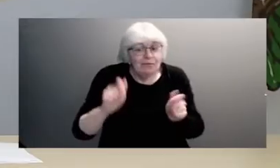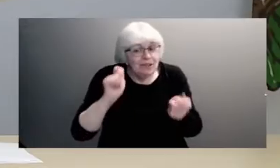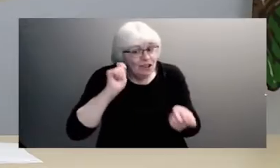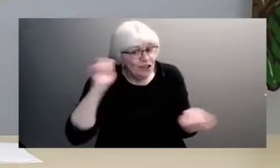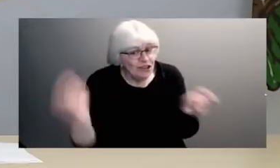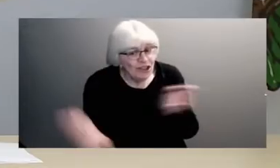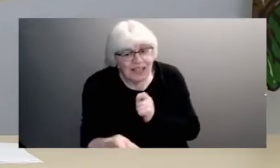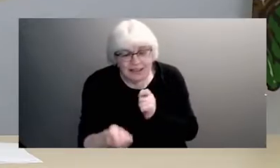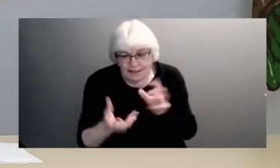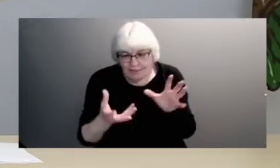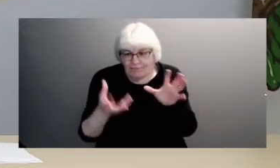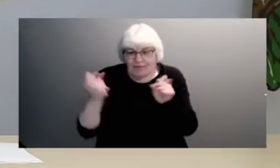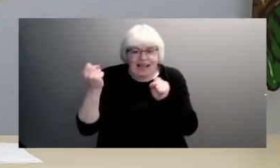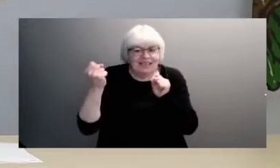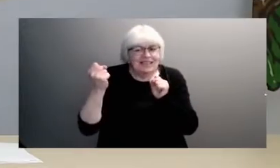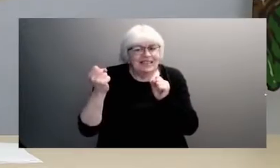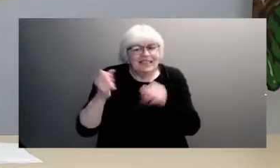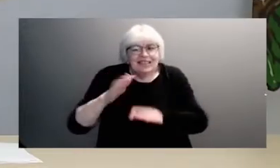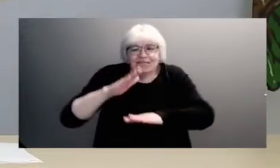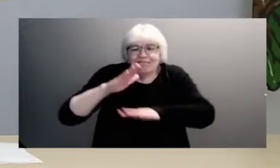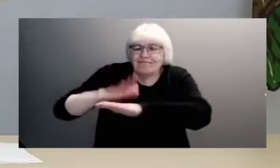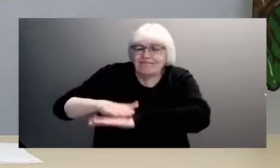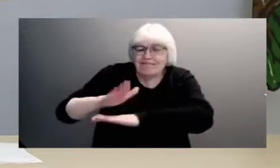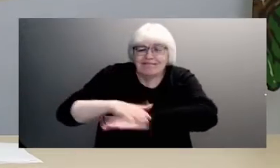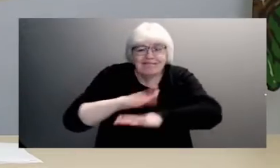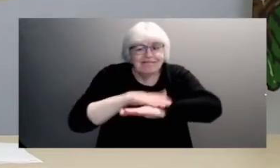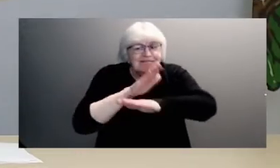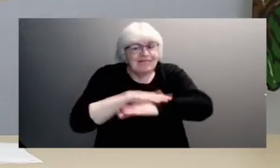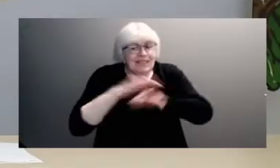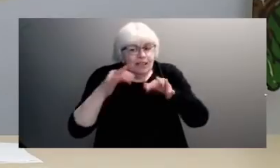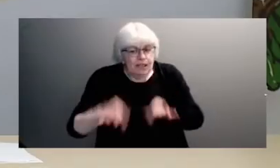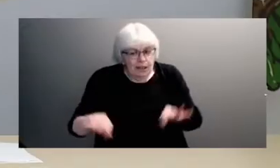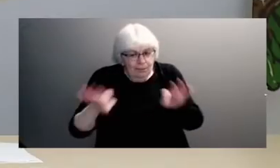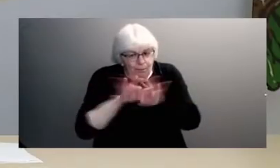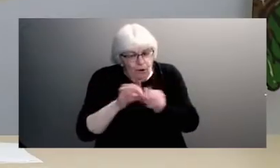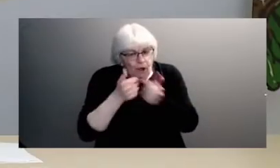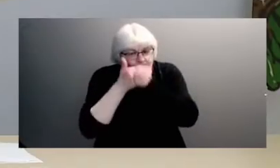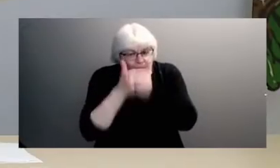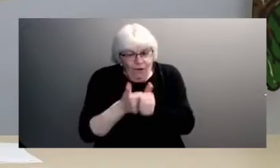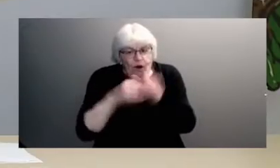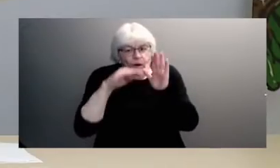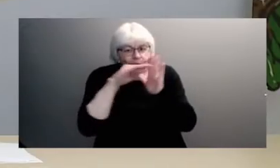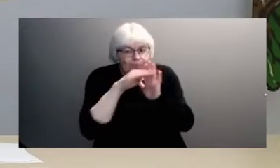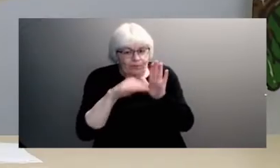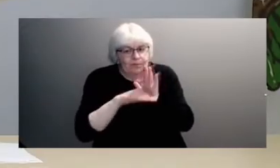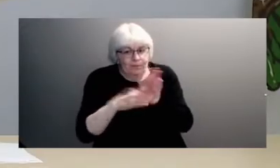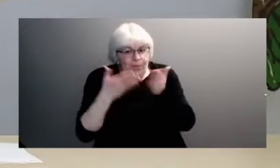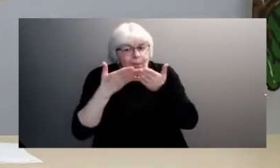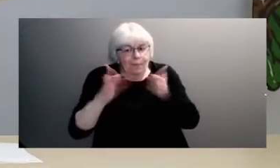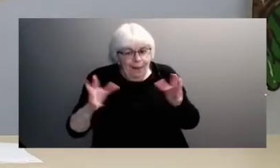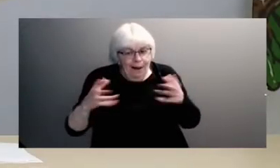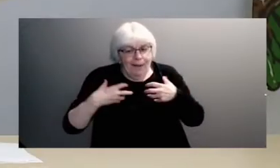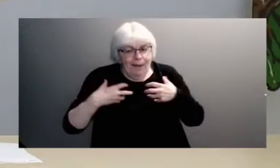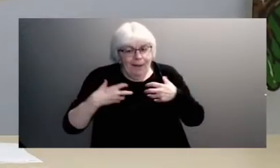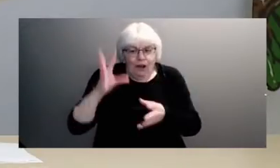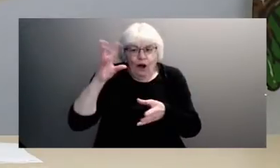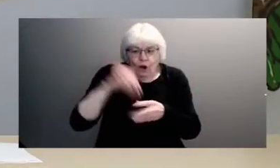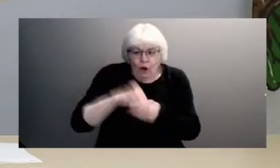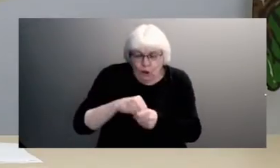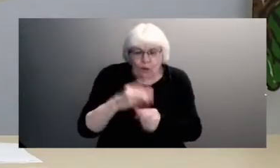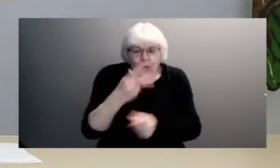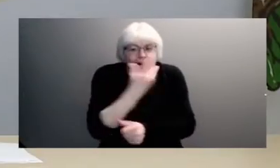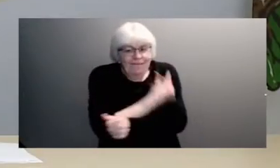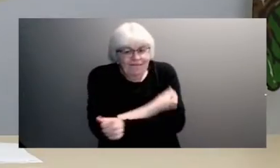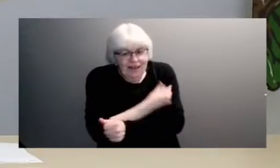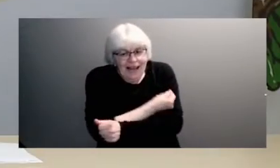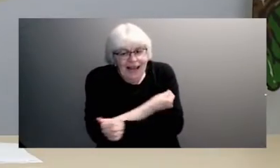health measures, including vaccination, are effective and provide important layers of protection against COVID-19. But we